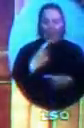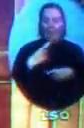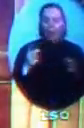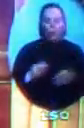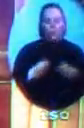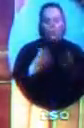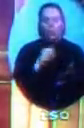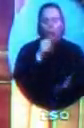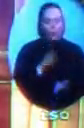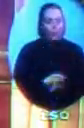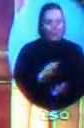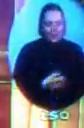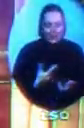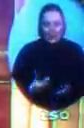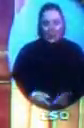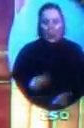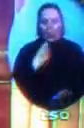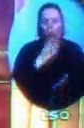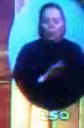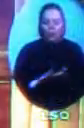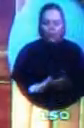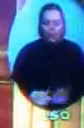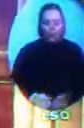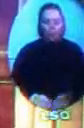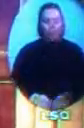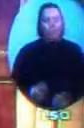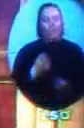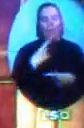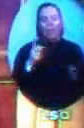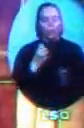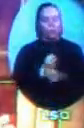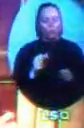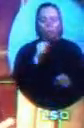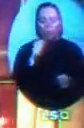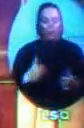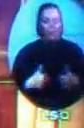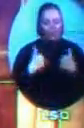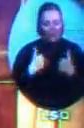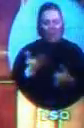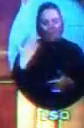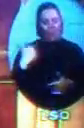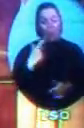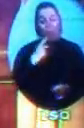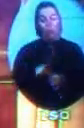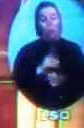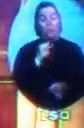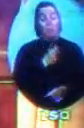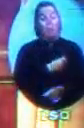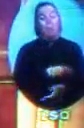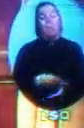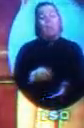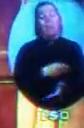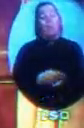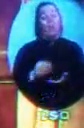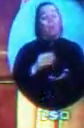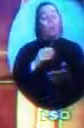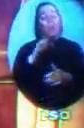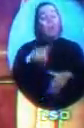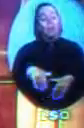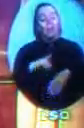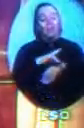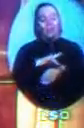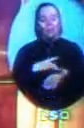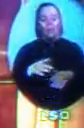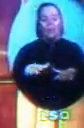But this doesn't bring medication, announcements doesn't bring clean water. You